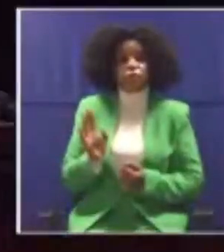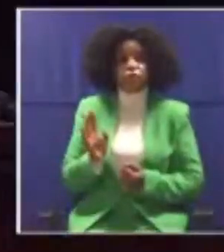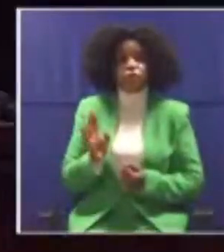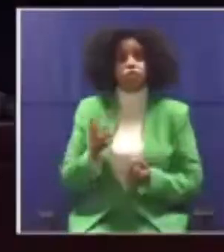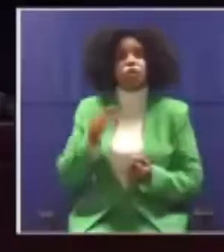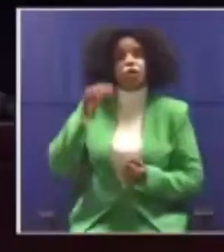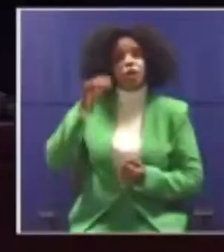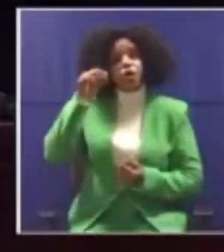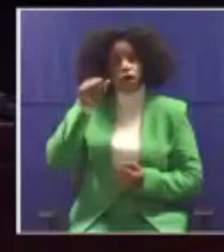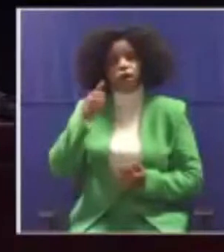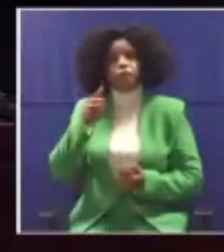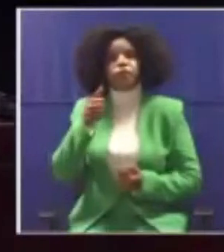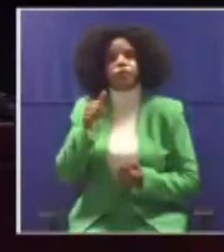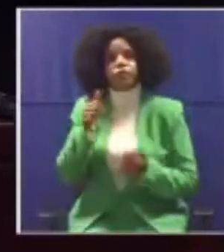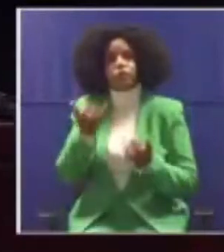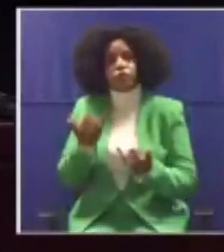President.